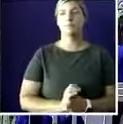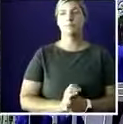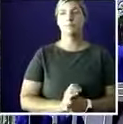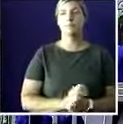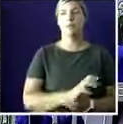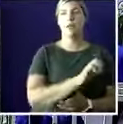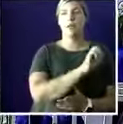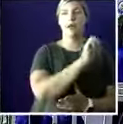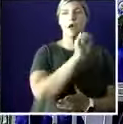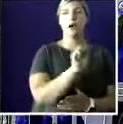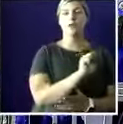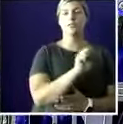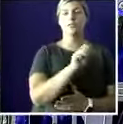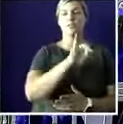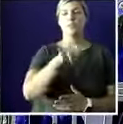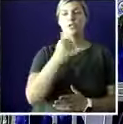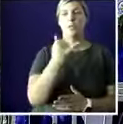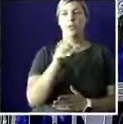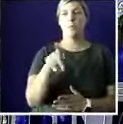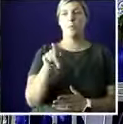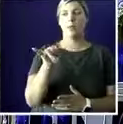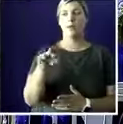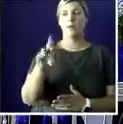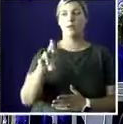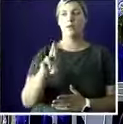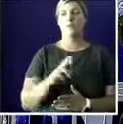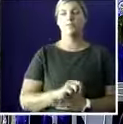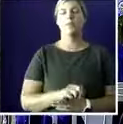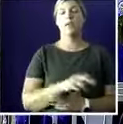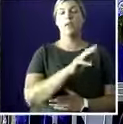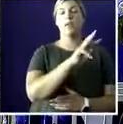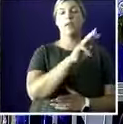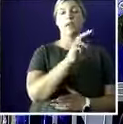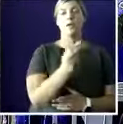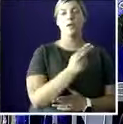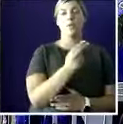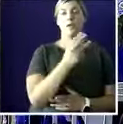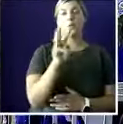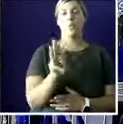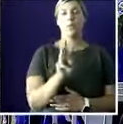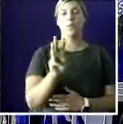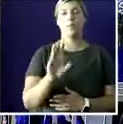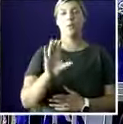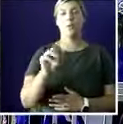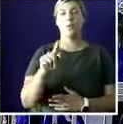Austin Jacob Pointner. Henry Willem Cooper.